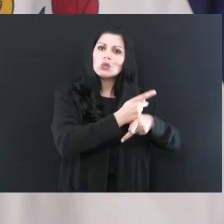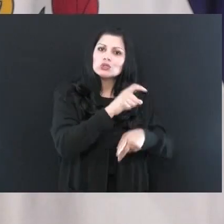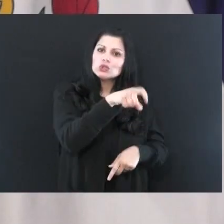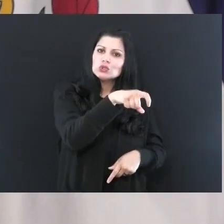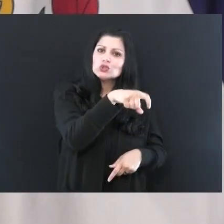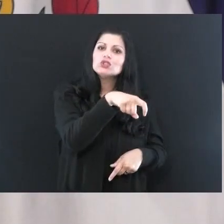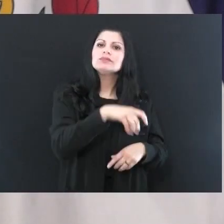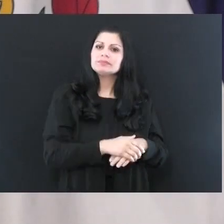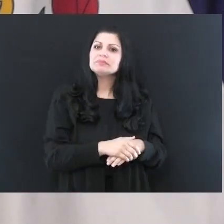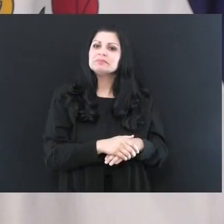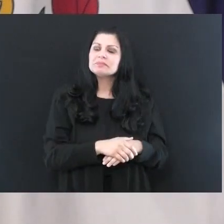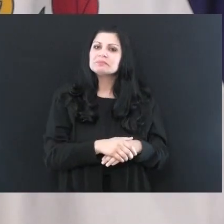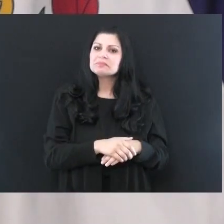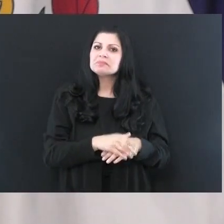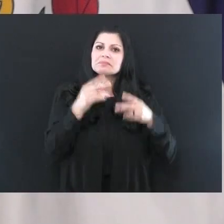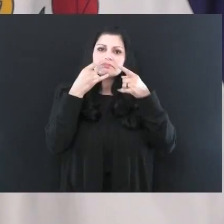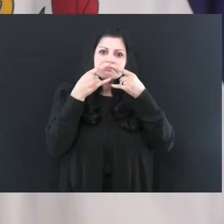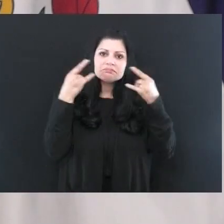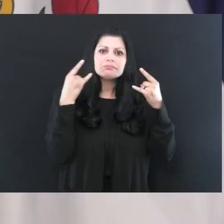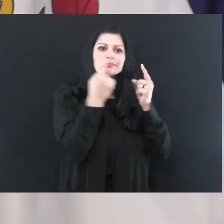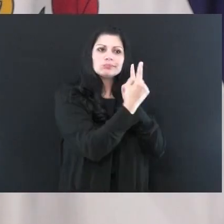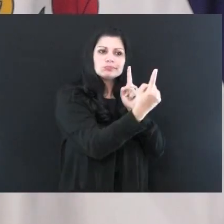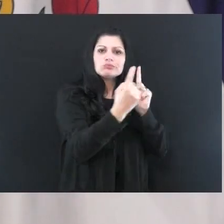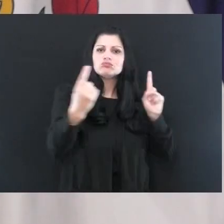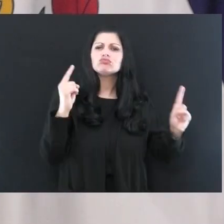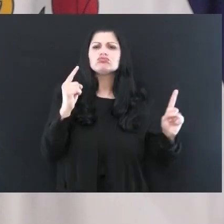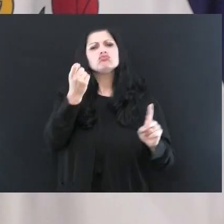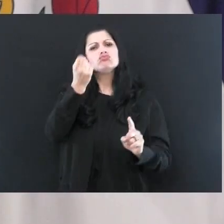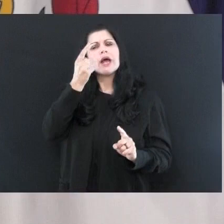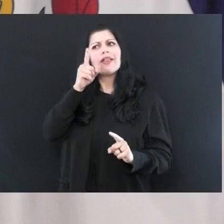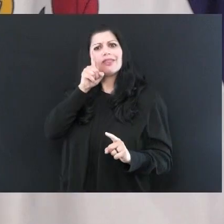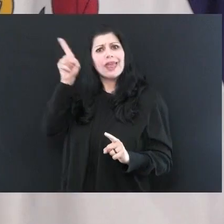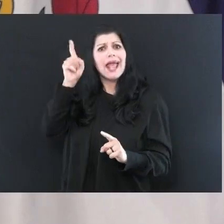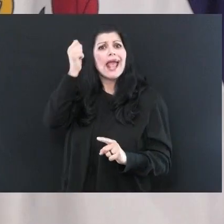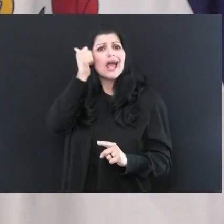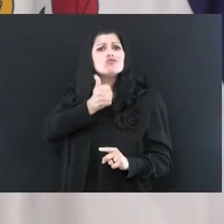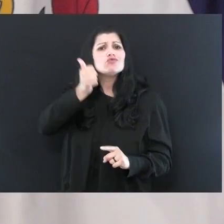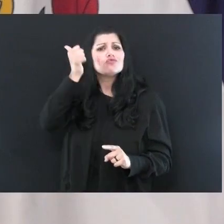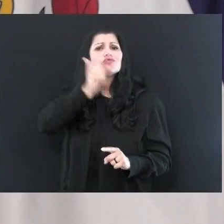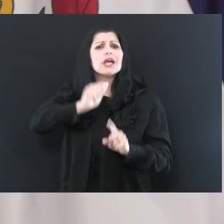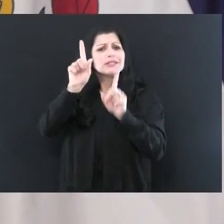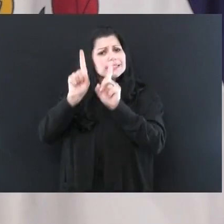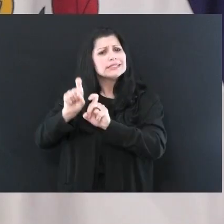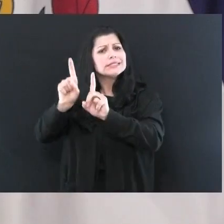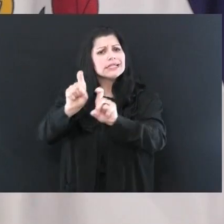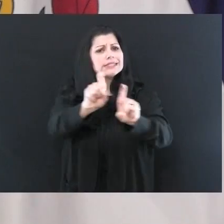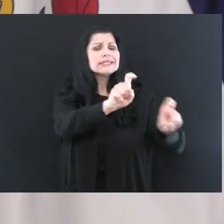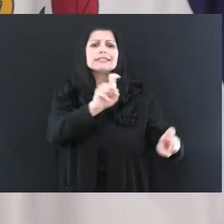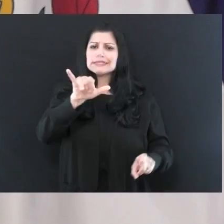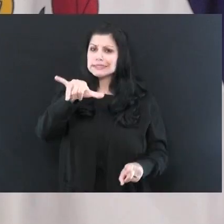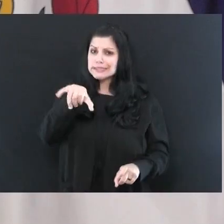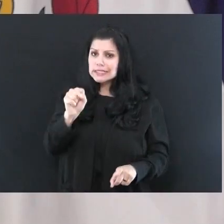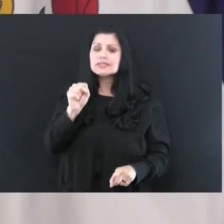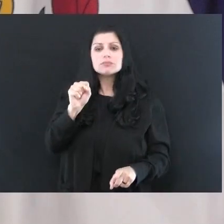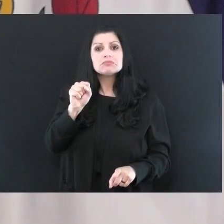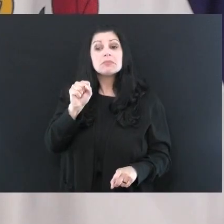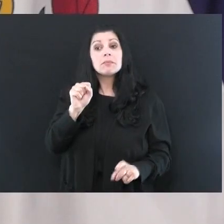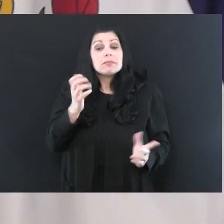is quite apparent that even though they were testing and testing every day, that some way, somehow, you